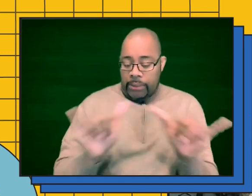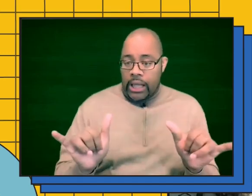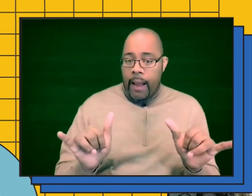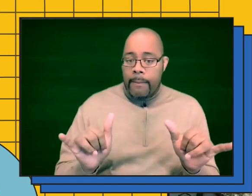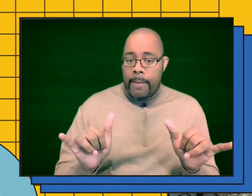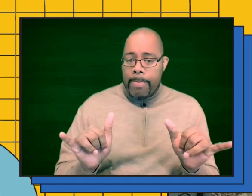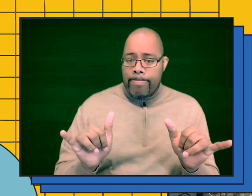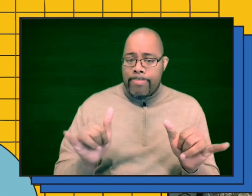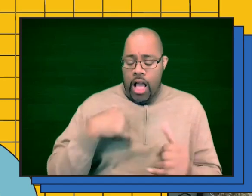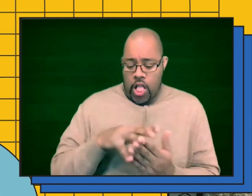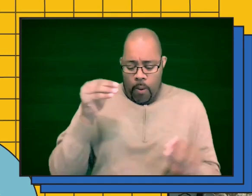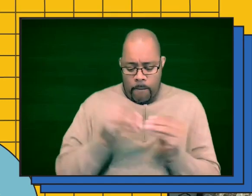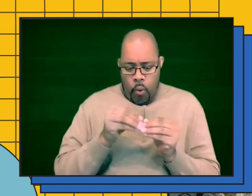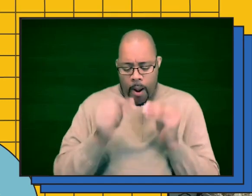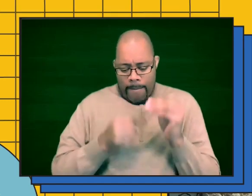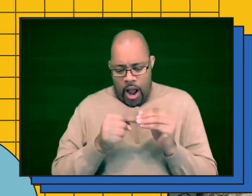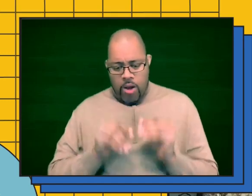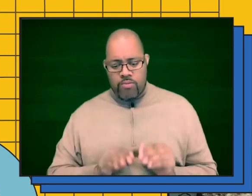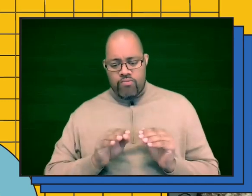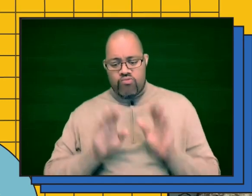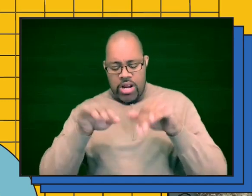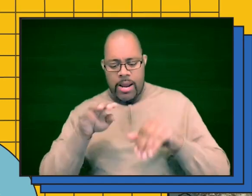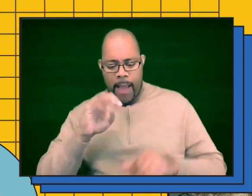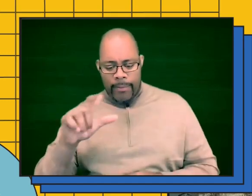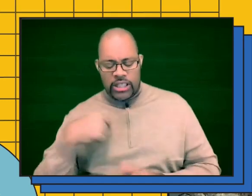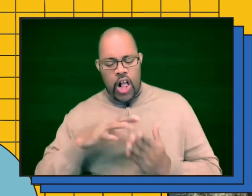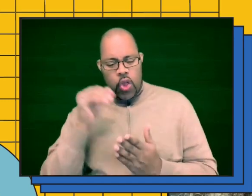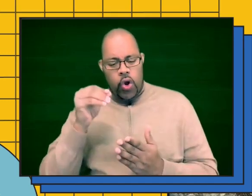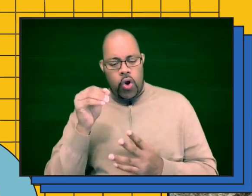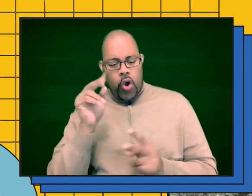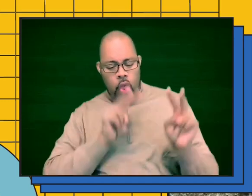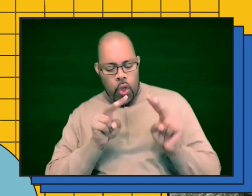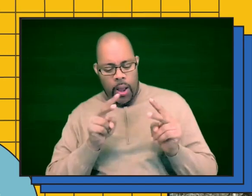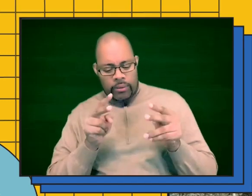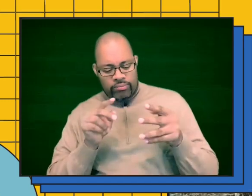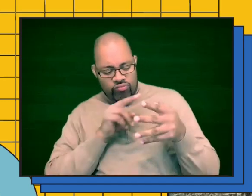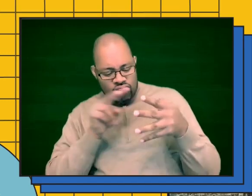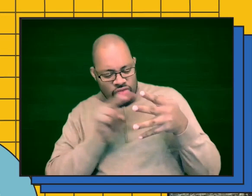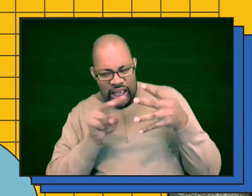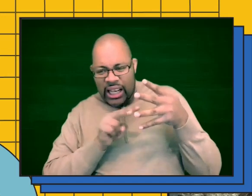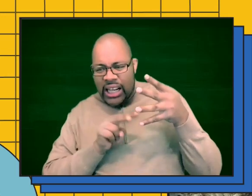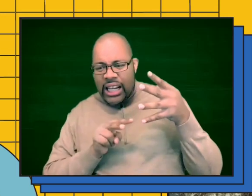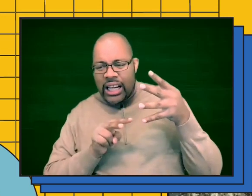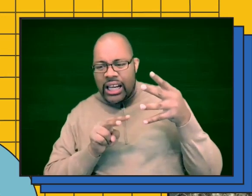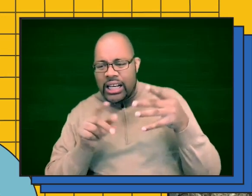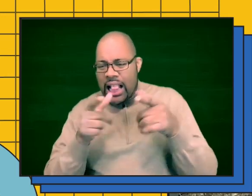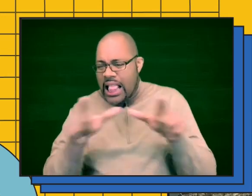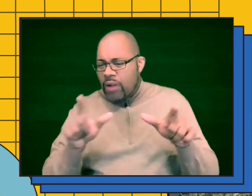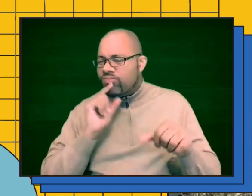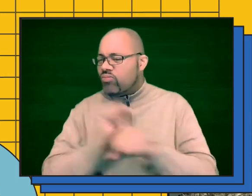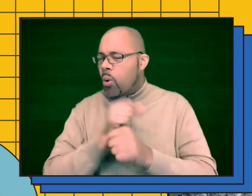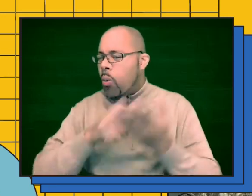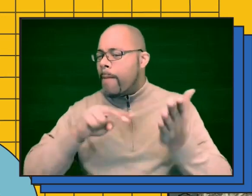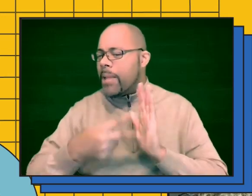At the same time, as I learned more about marine mammals, I learned to look between the loopholes of